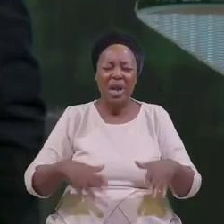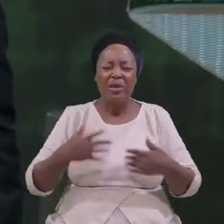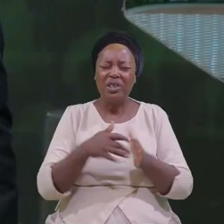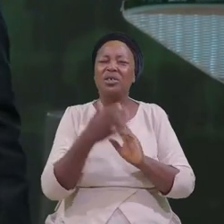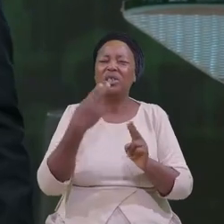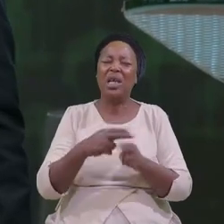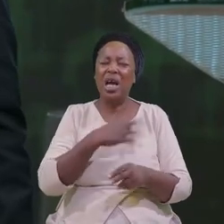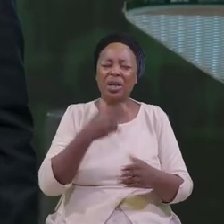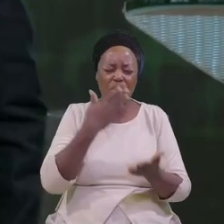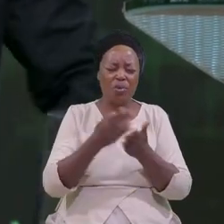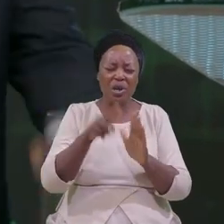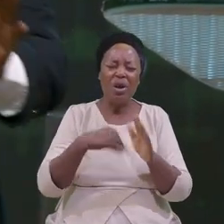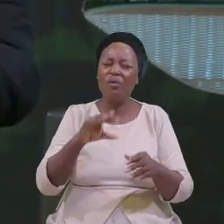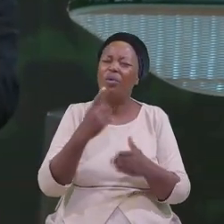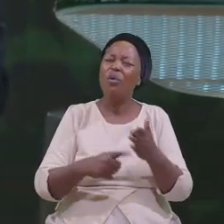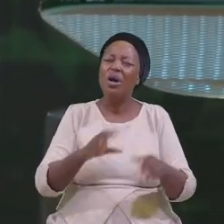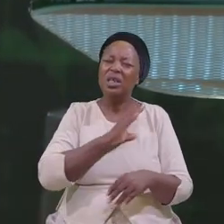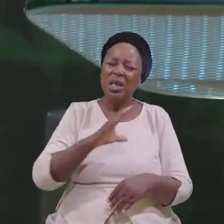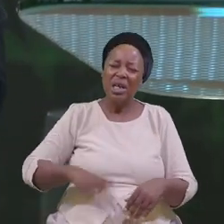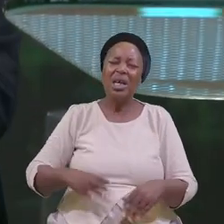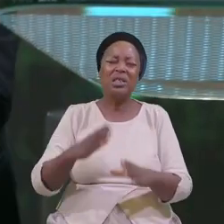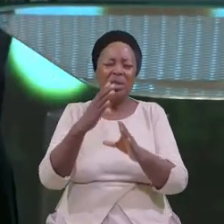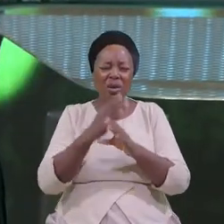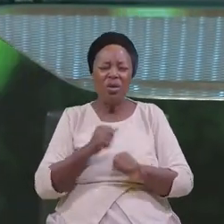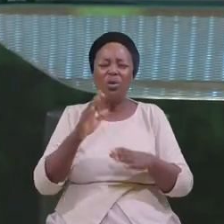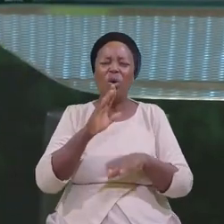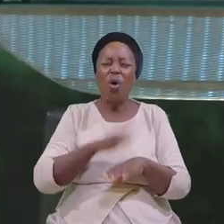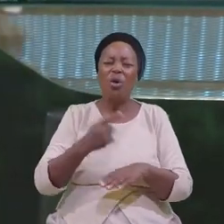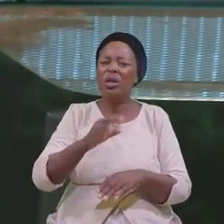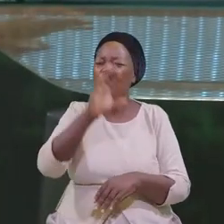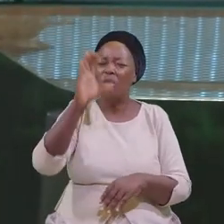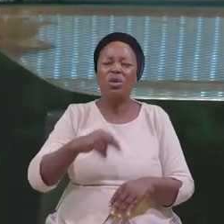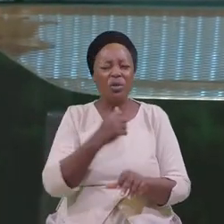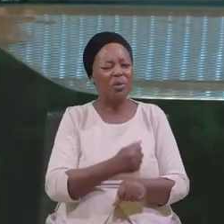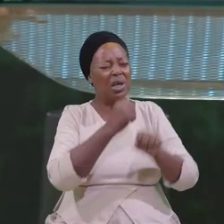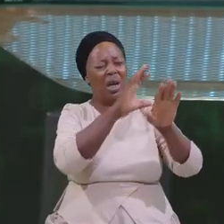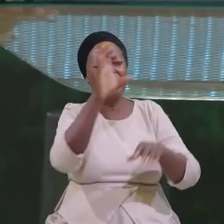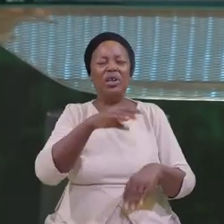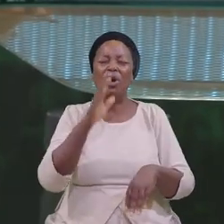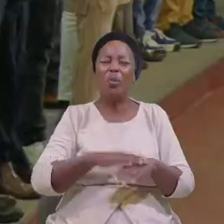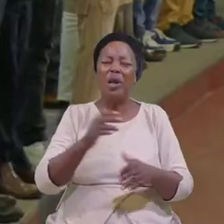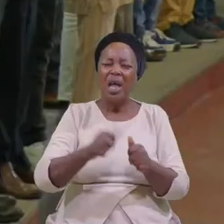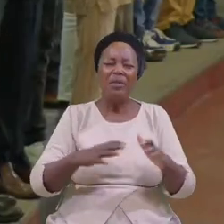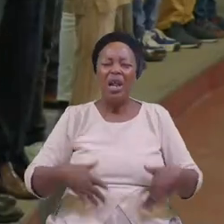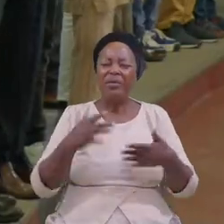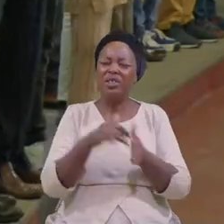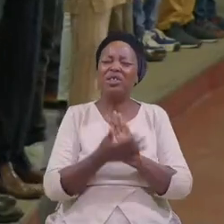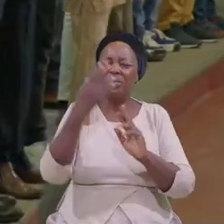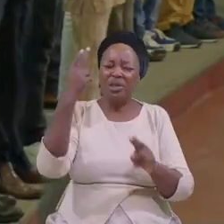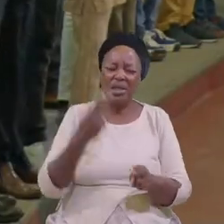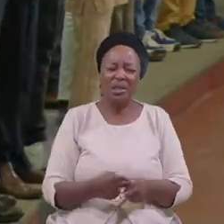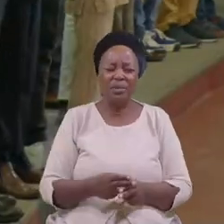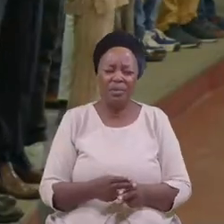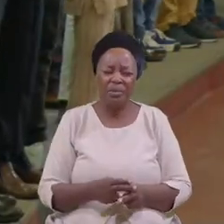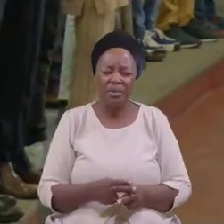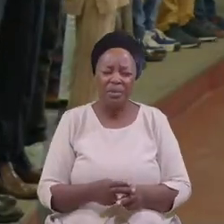of what Christ achieved on the cross of Calvary upon every life in Jesus' name.